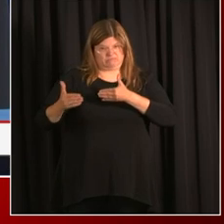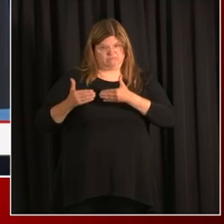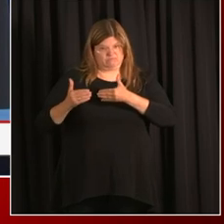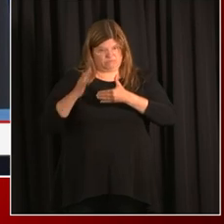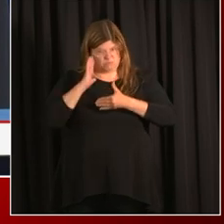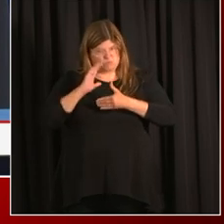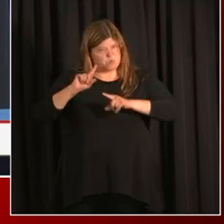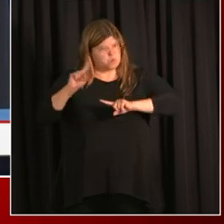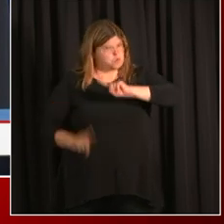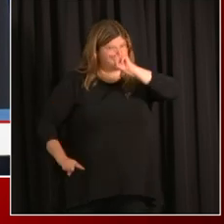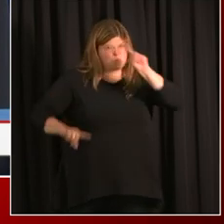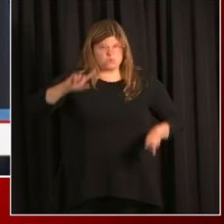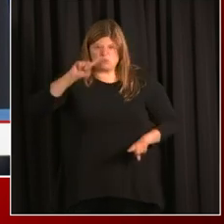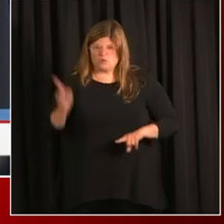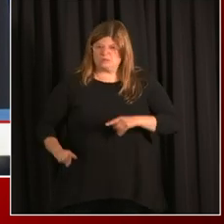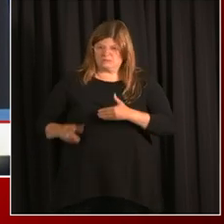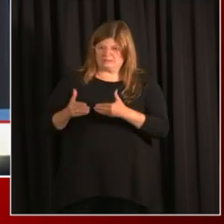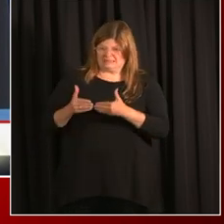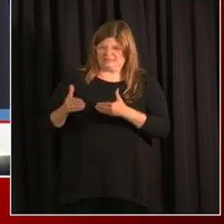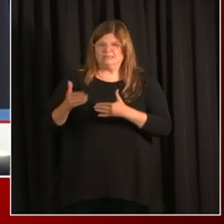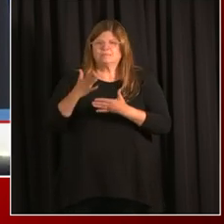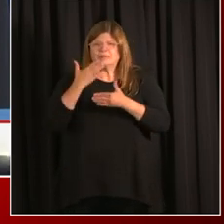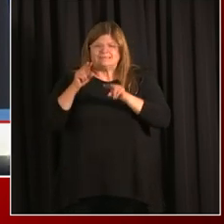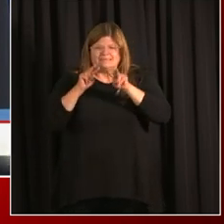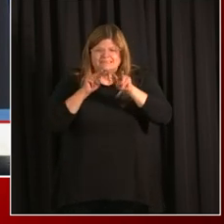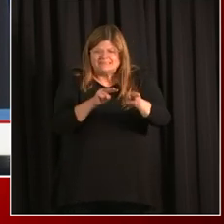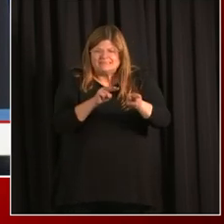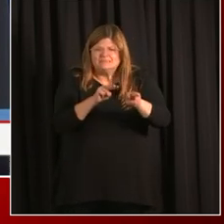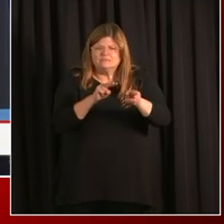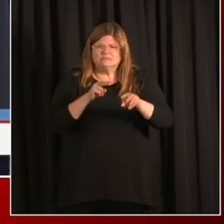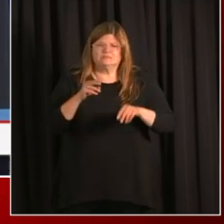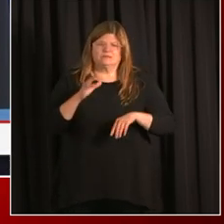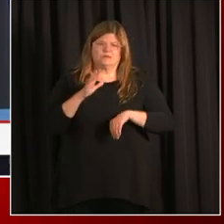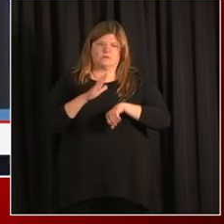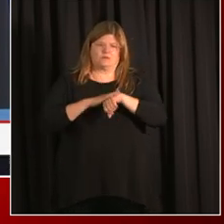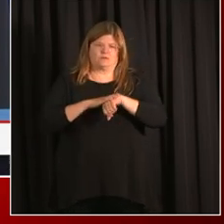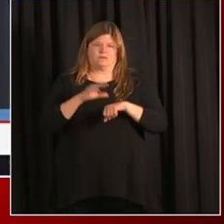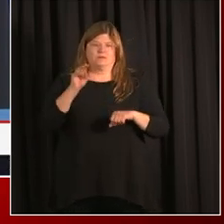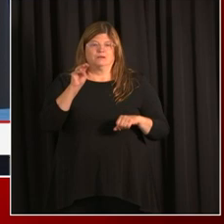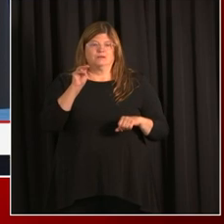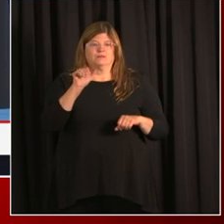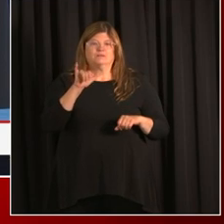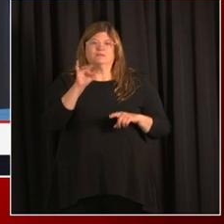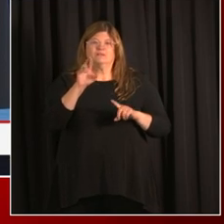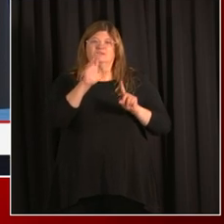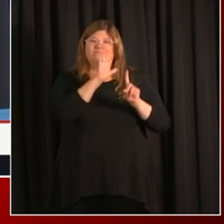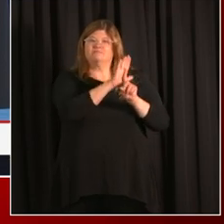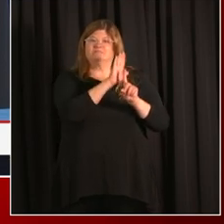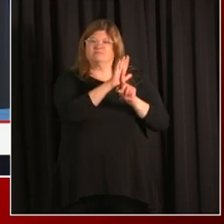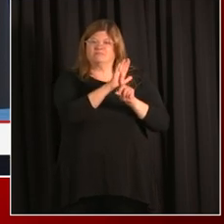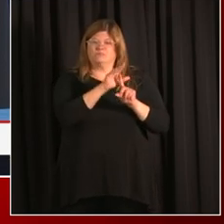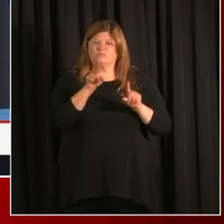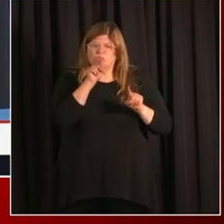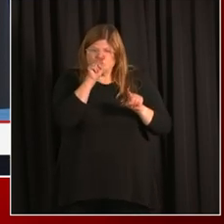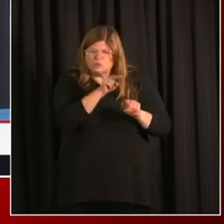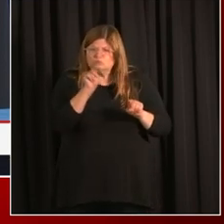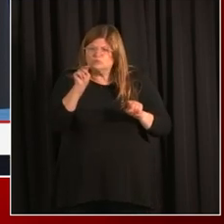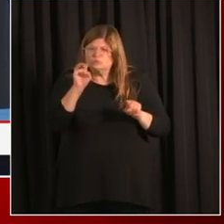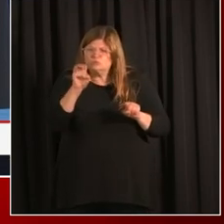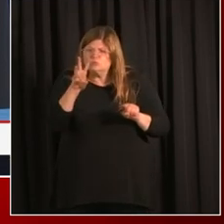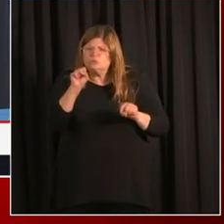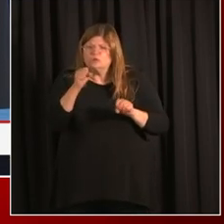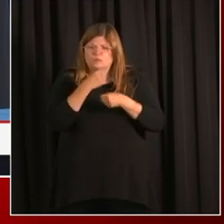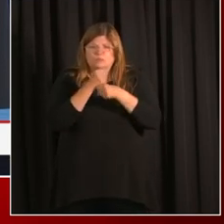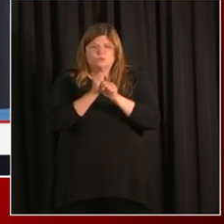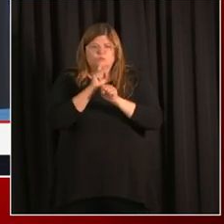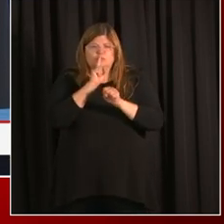so please stay tuned and follow the mayor's social media accounts and watch the news to make sure that you have the